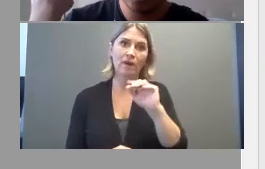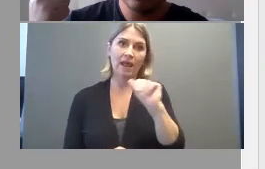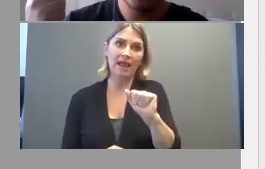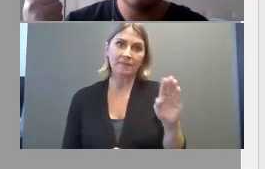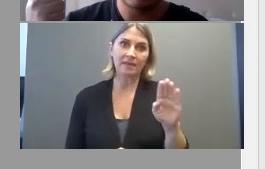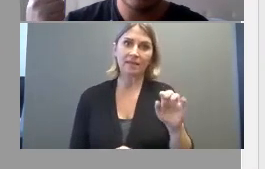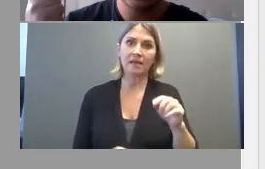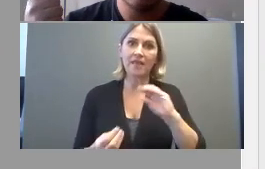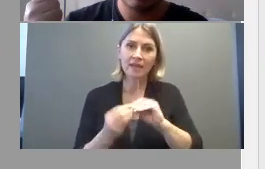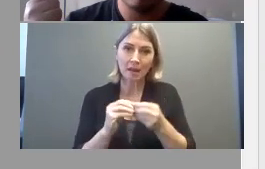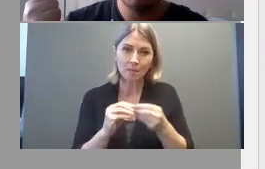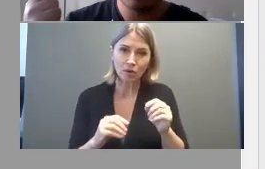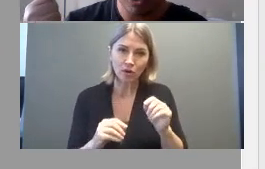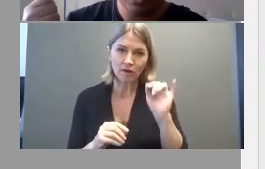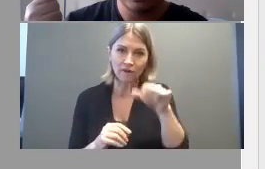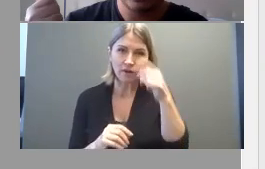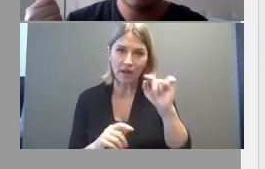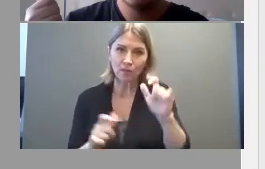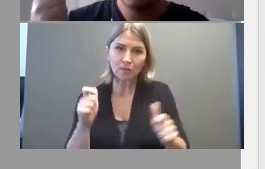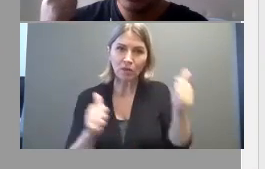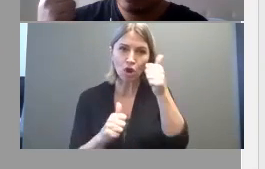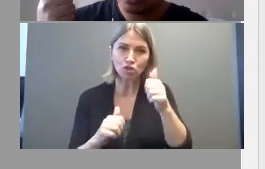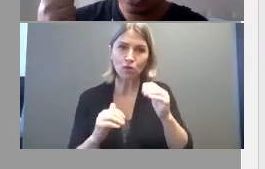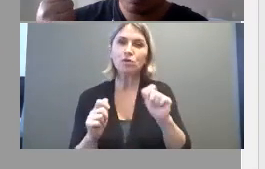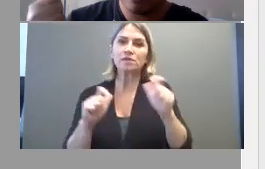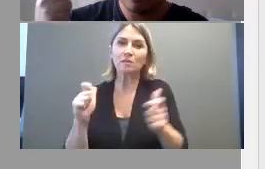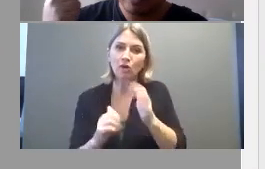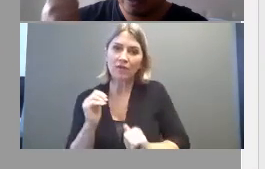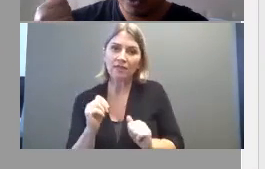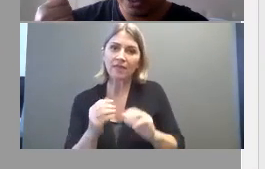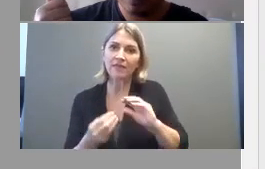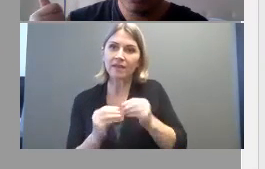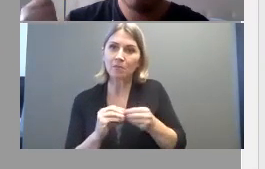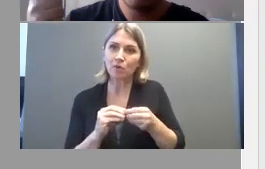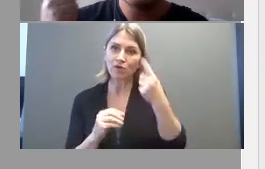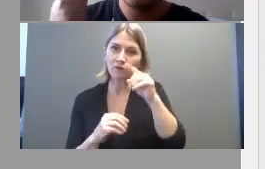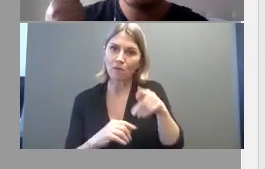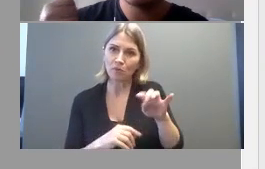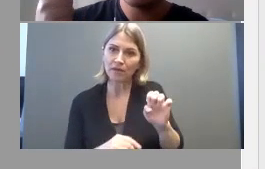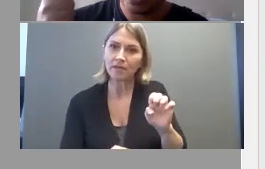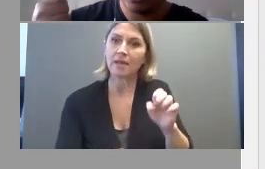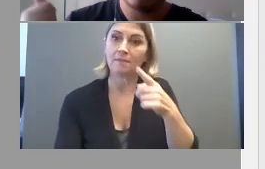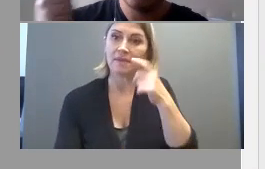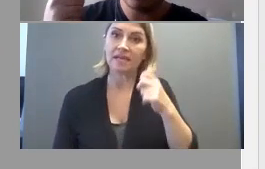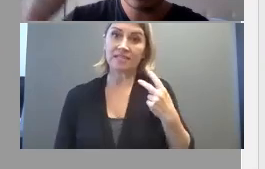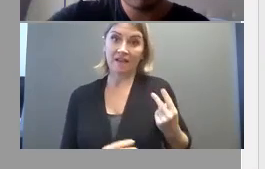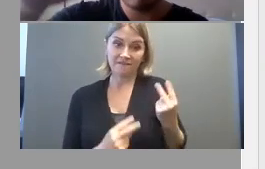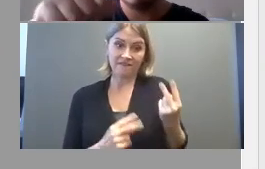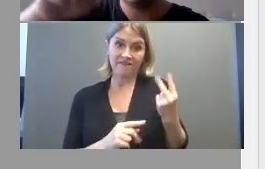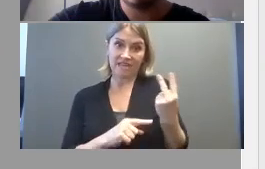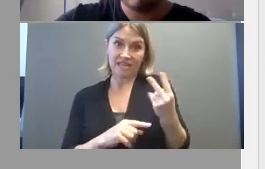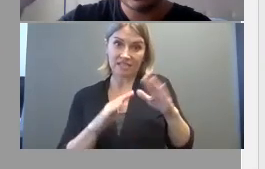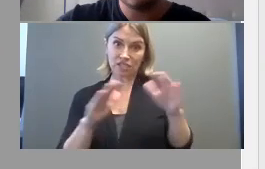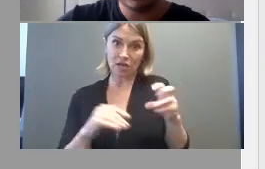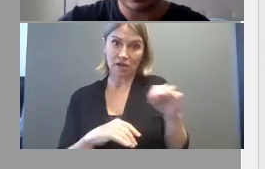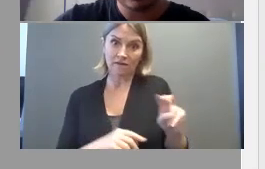number of U would be larger, would be smaller than the pre-visit number of V, because V is a child of U. So